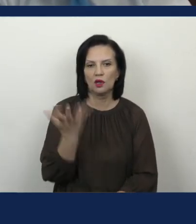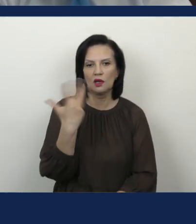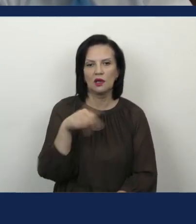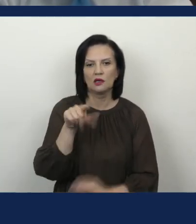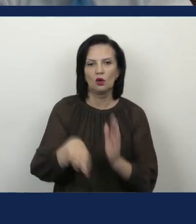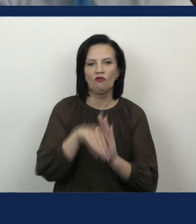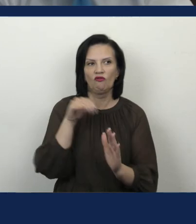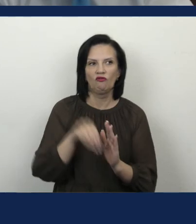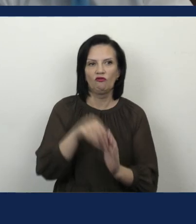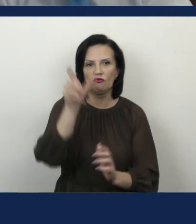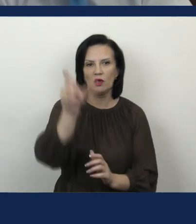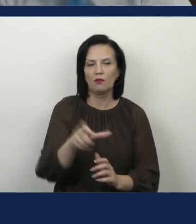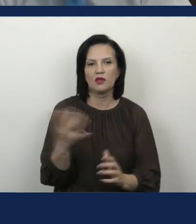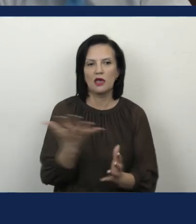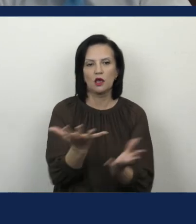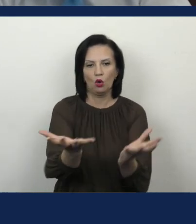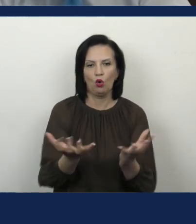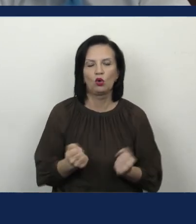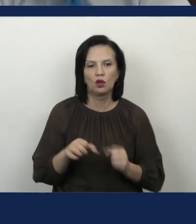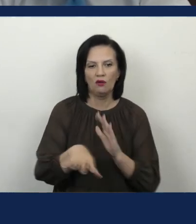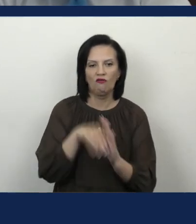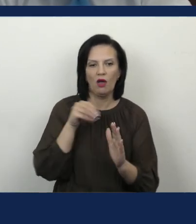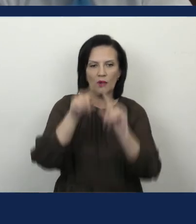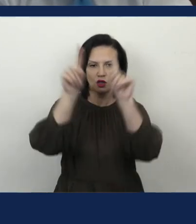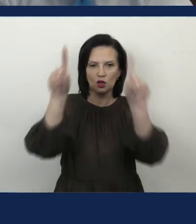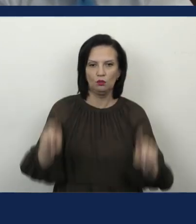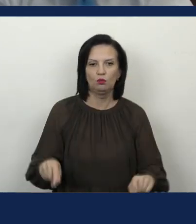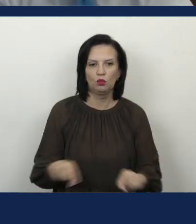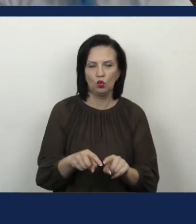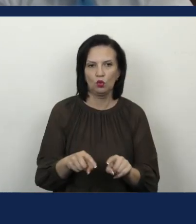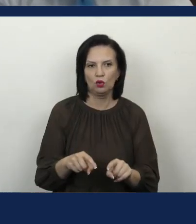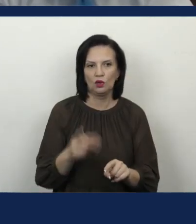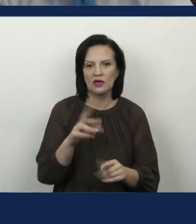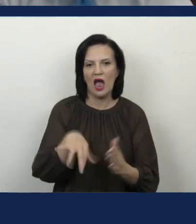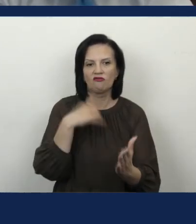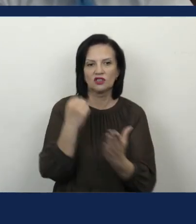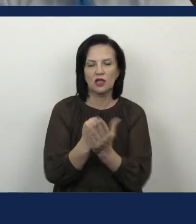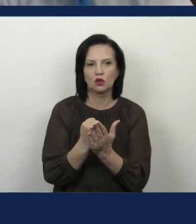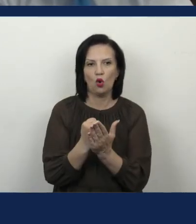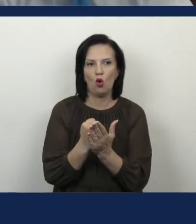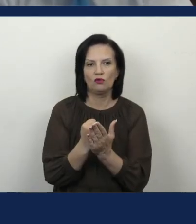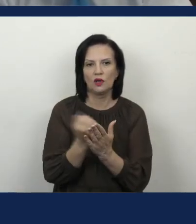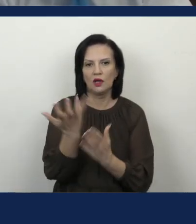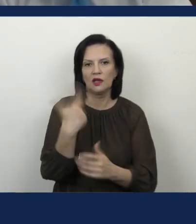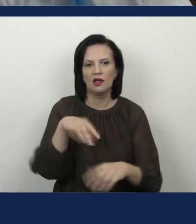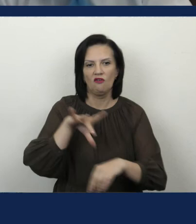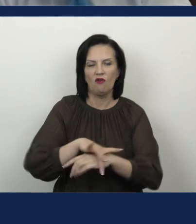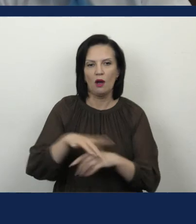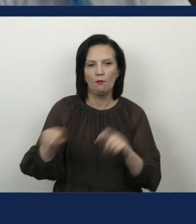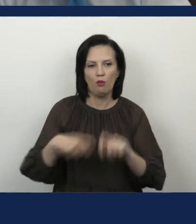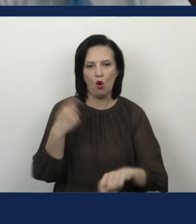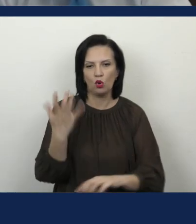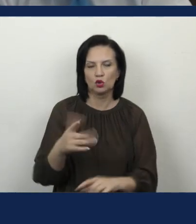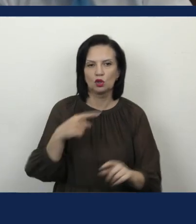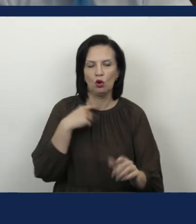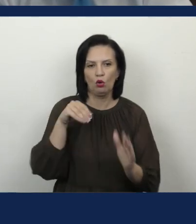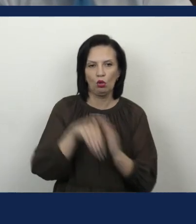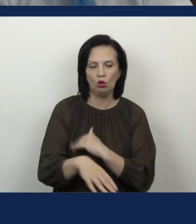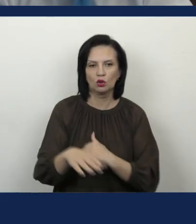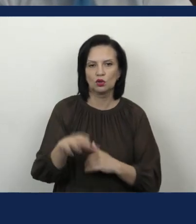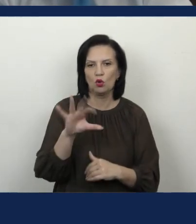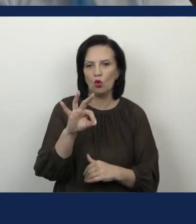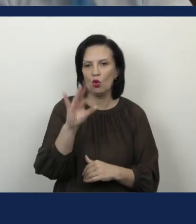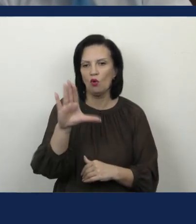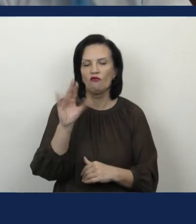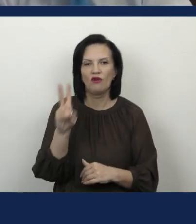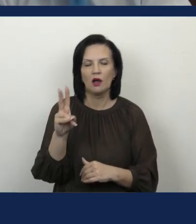number exceeded the 5% of the overall number of the voters who had received the ballots. To establish the number of facts